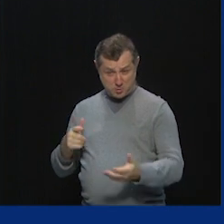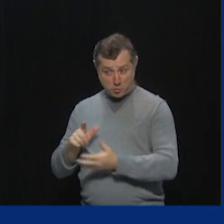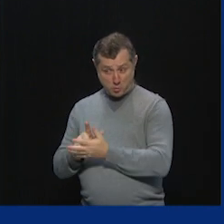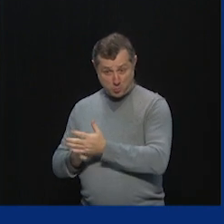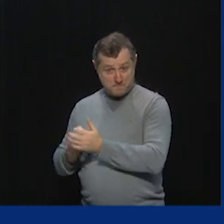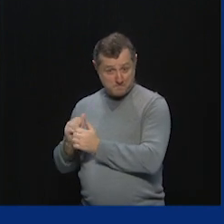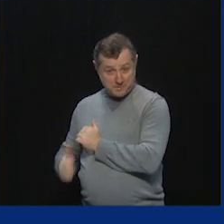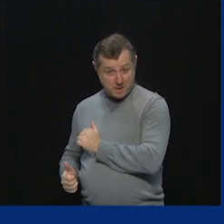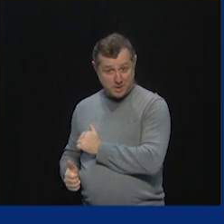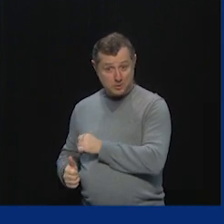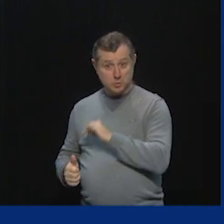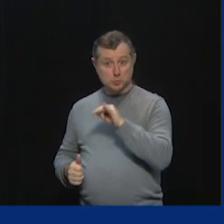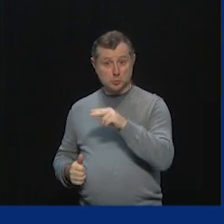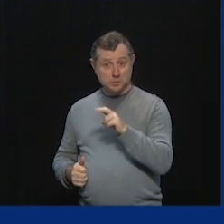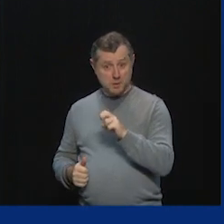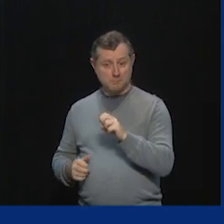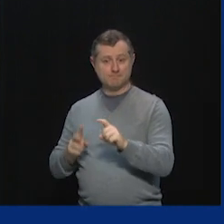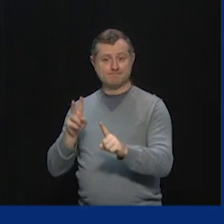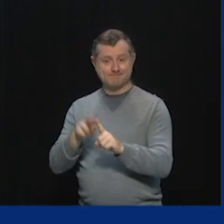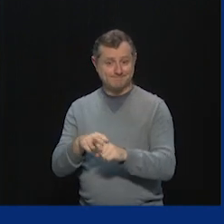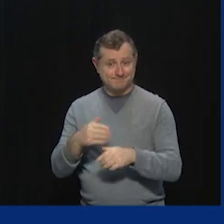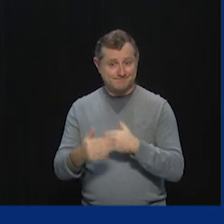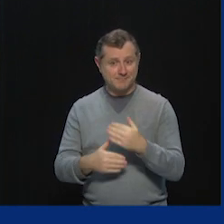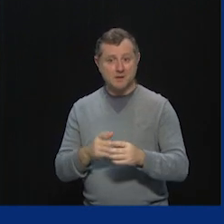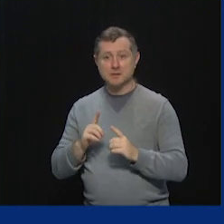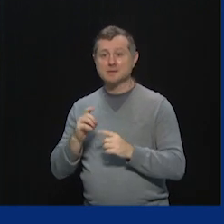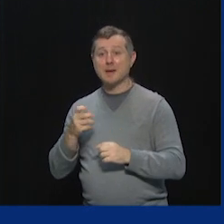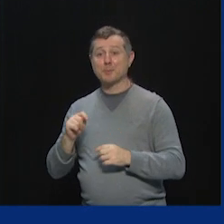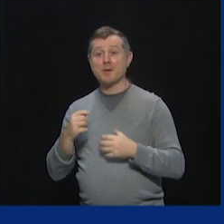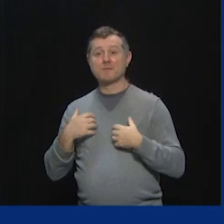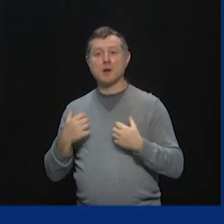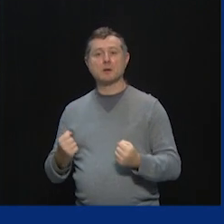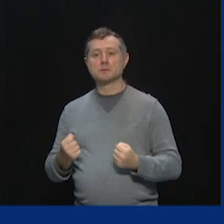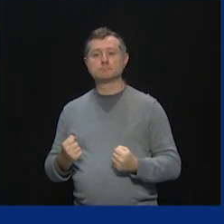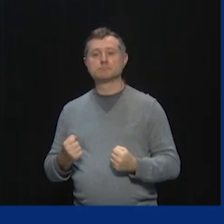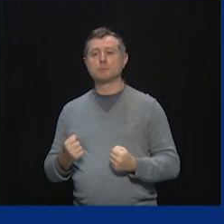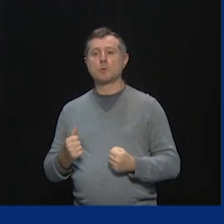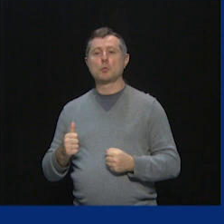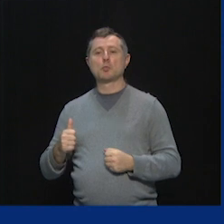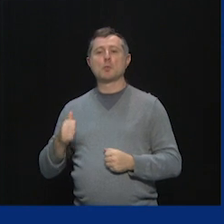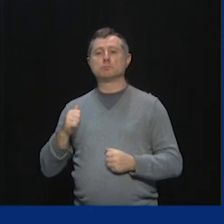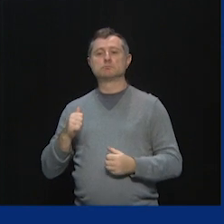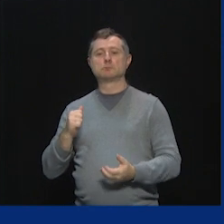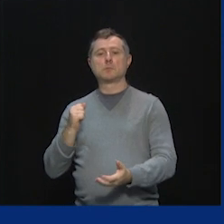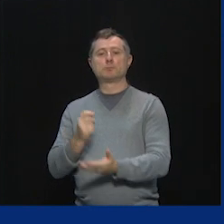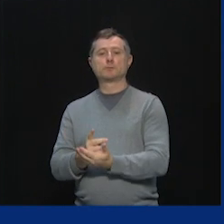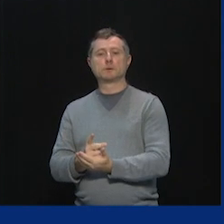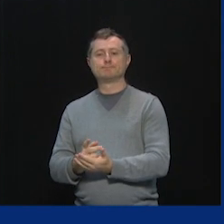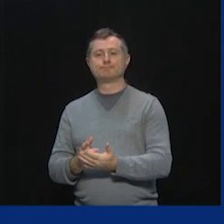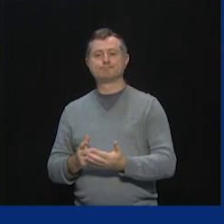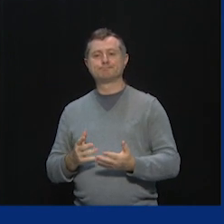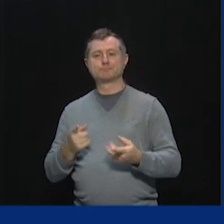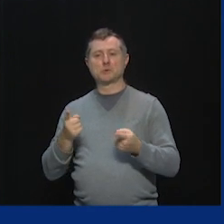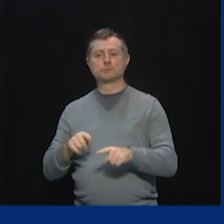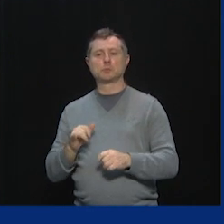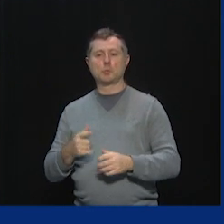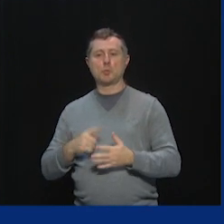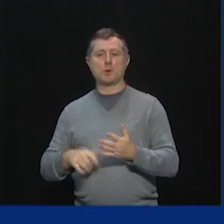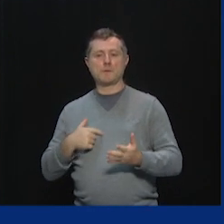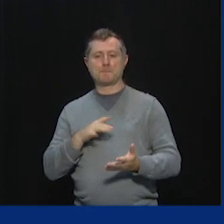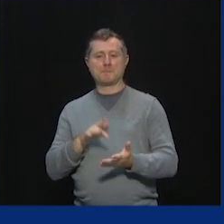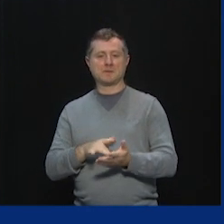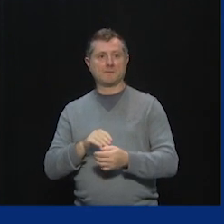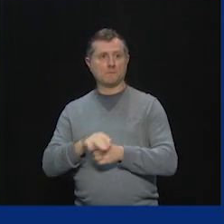get the Department of Health to certify that we were in the midst of a pandemic. Through Governor Hochul's leadership, we now have reached that point, and these